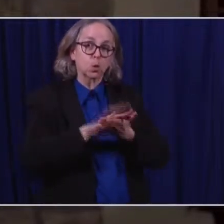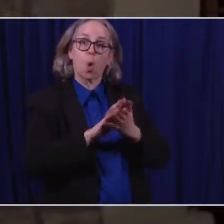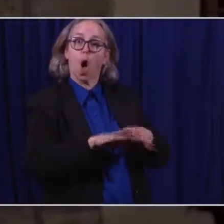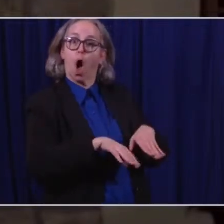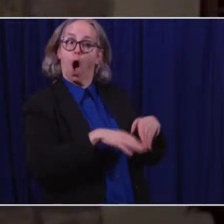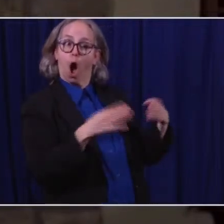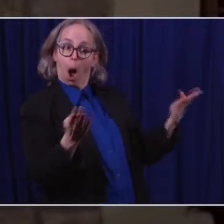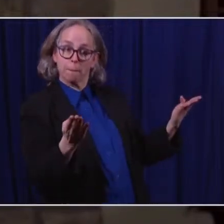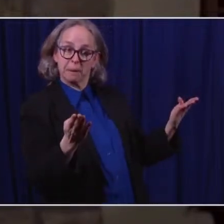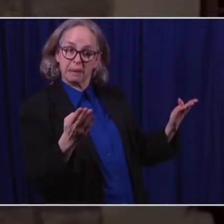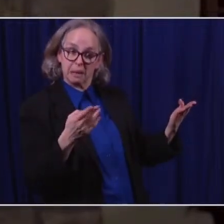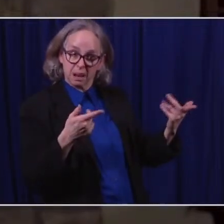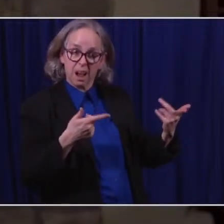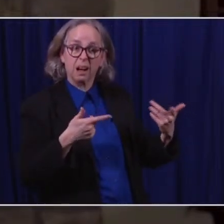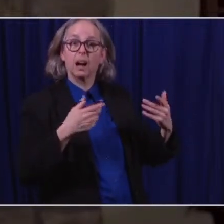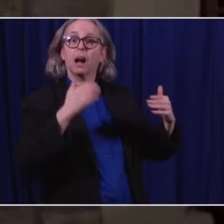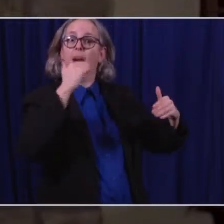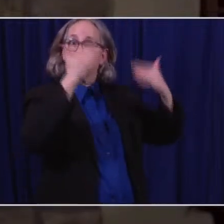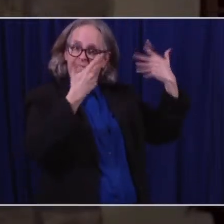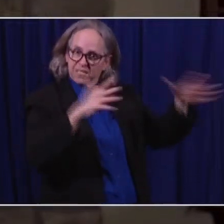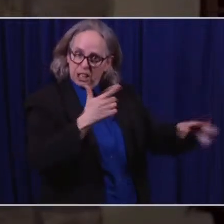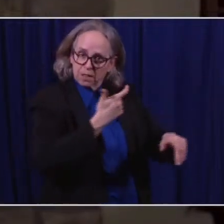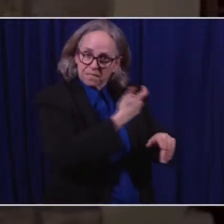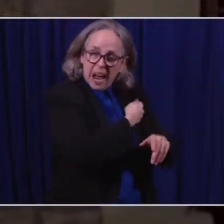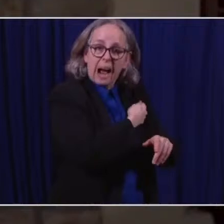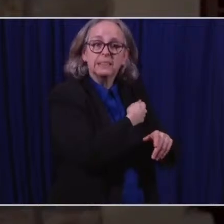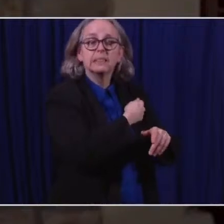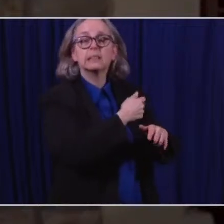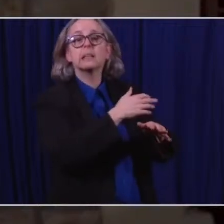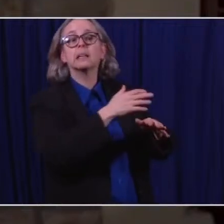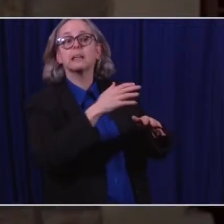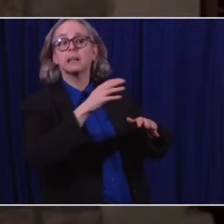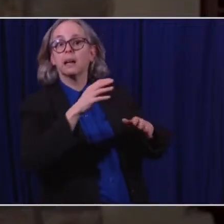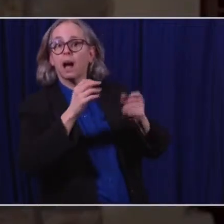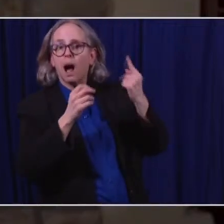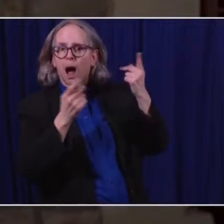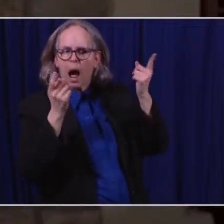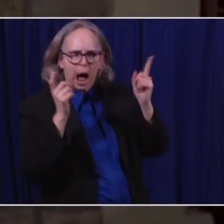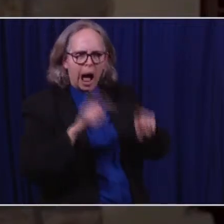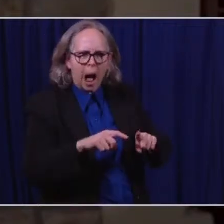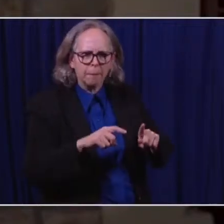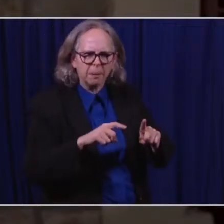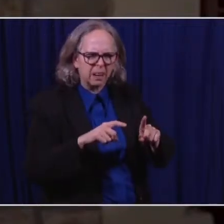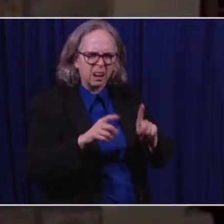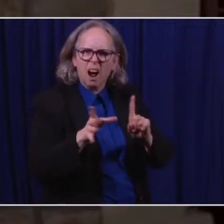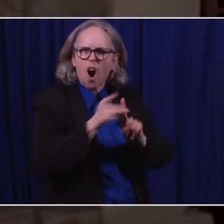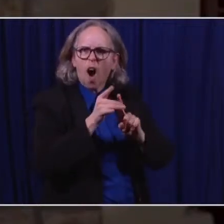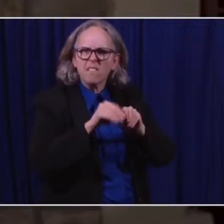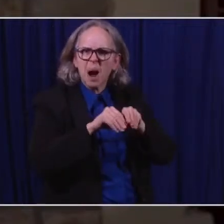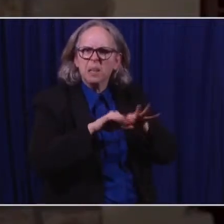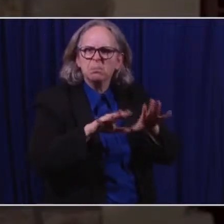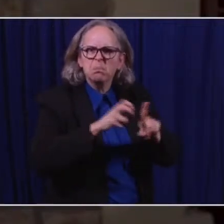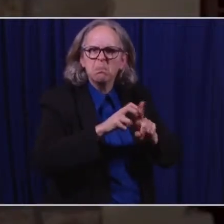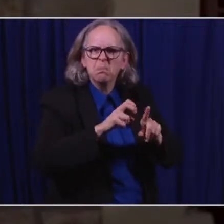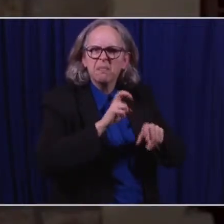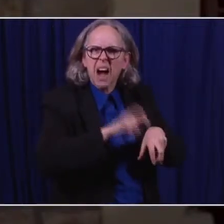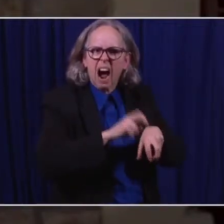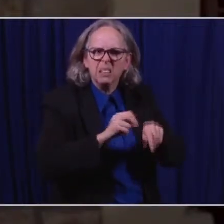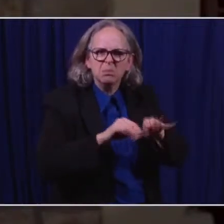vaccinated? Then the school has to close, for some reason. They've got an outbreak and they